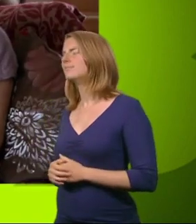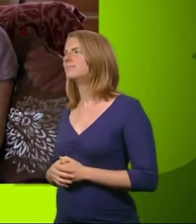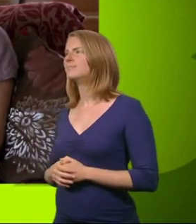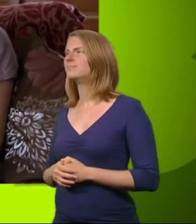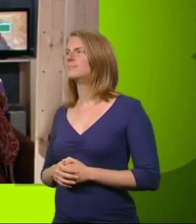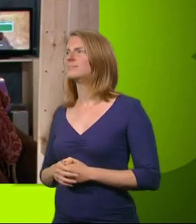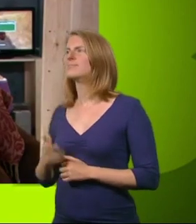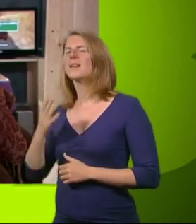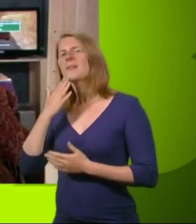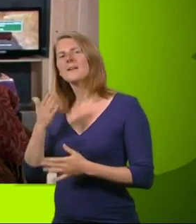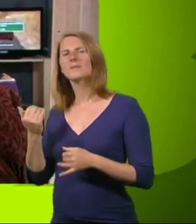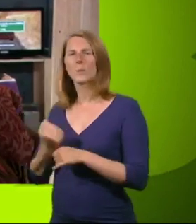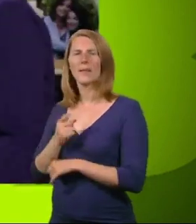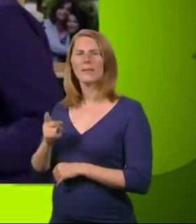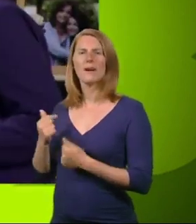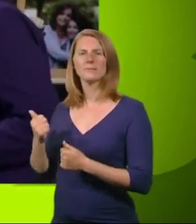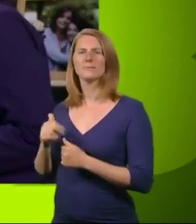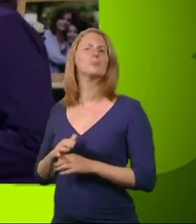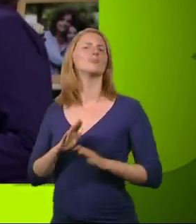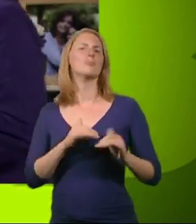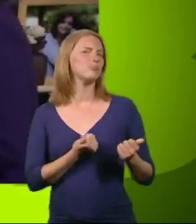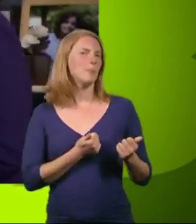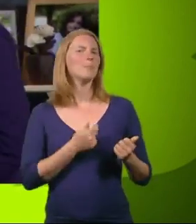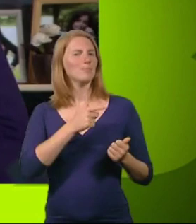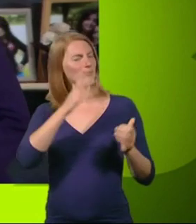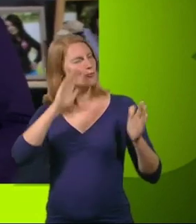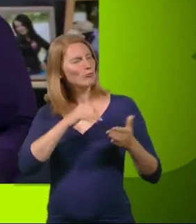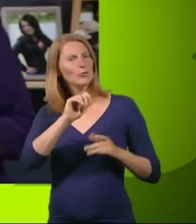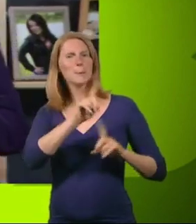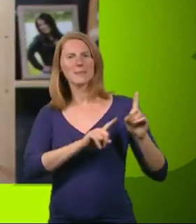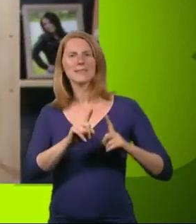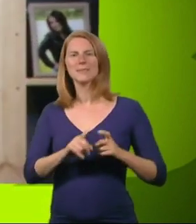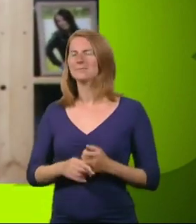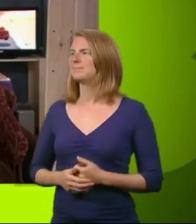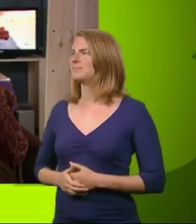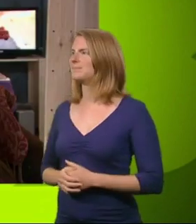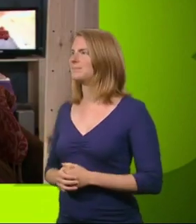Well, thanks for doing this, Tracy. No problem. You just concentrate on your meeting.